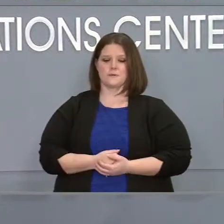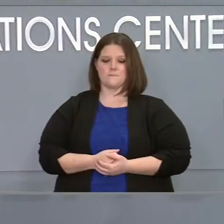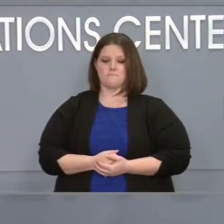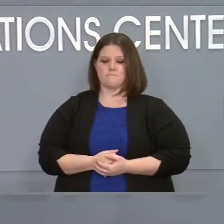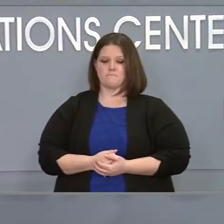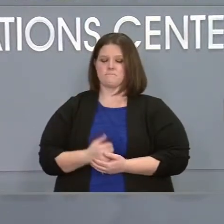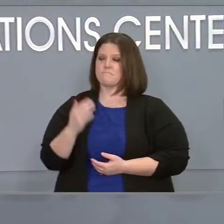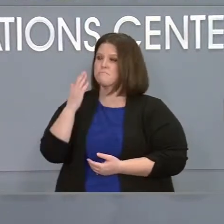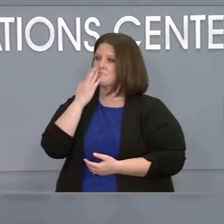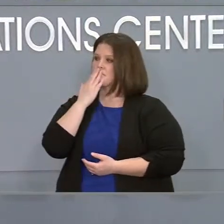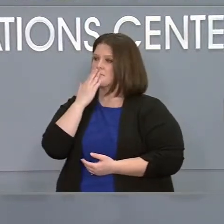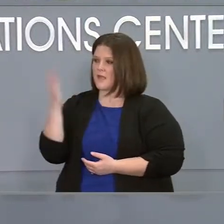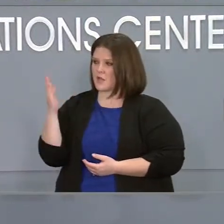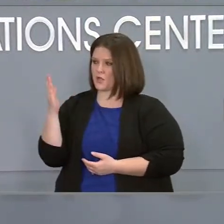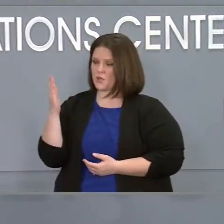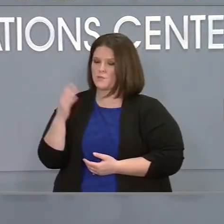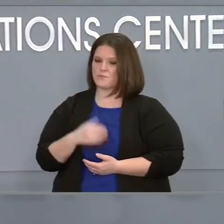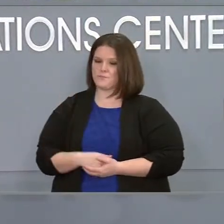Thank you very much,